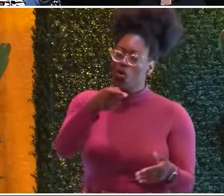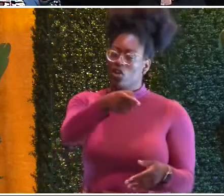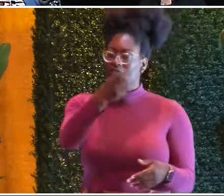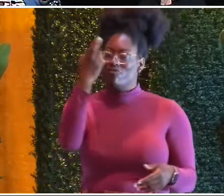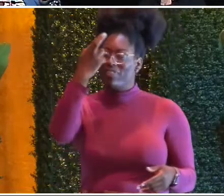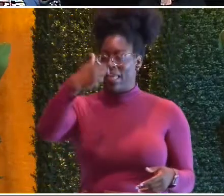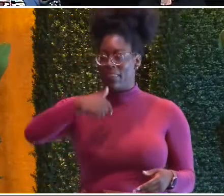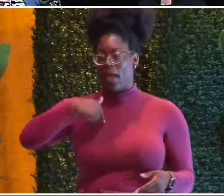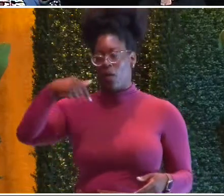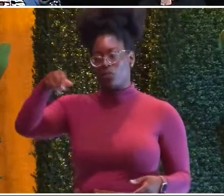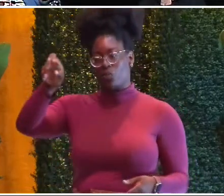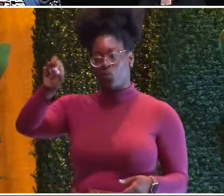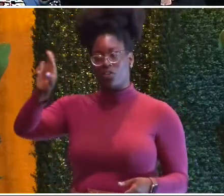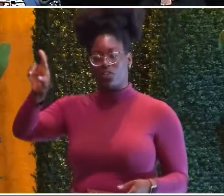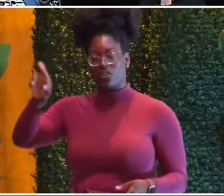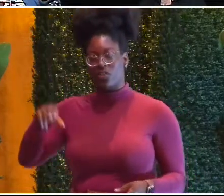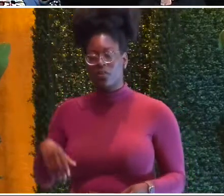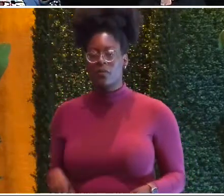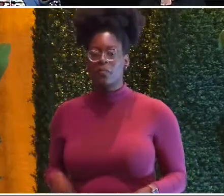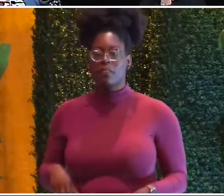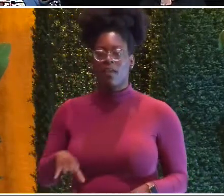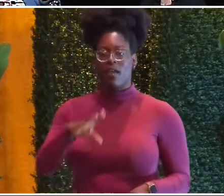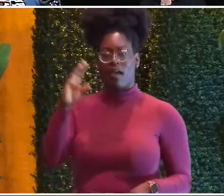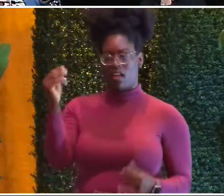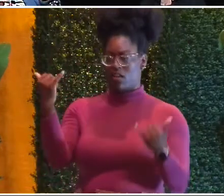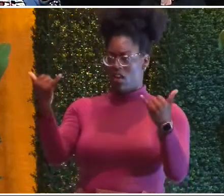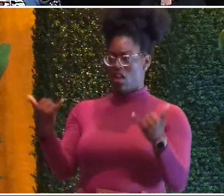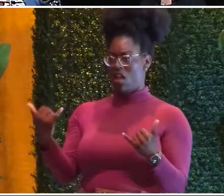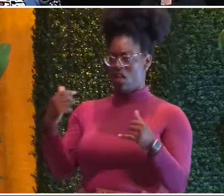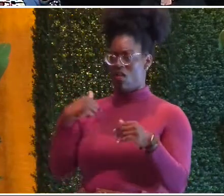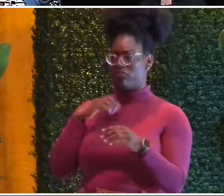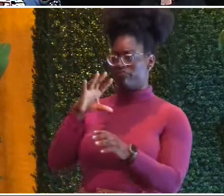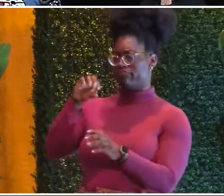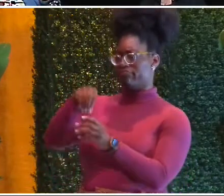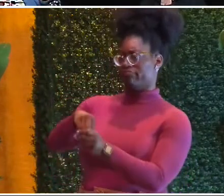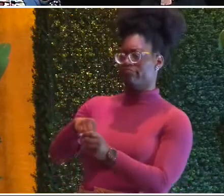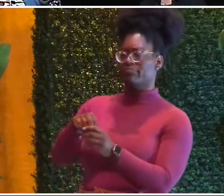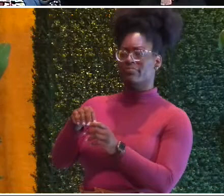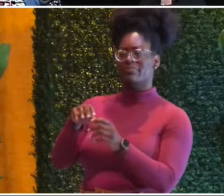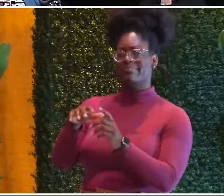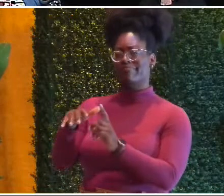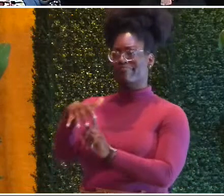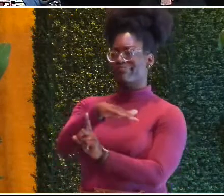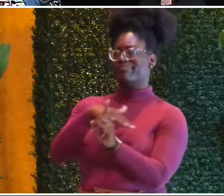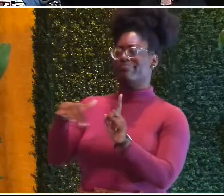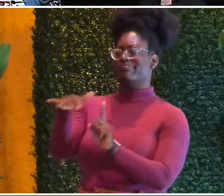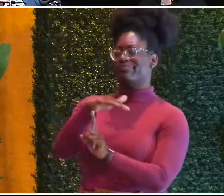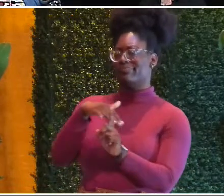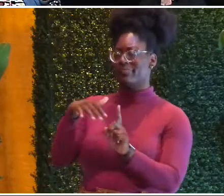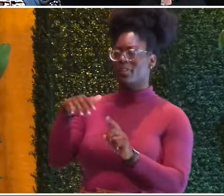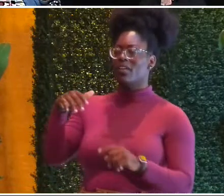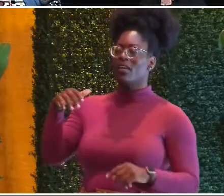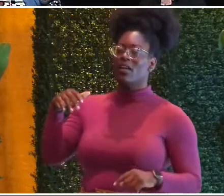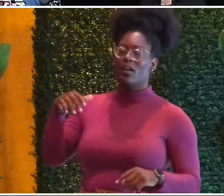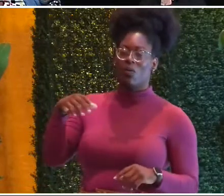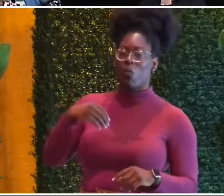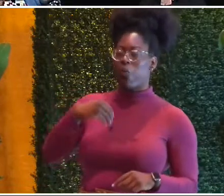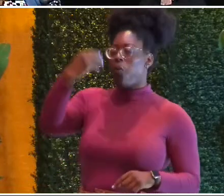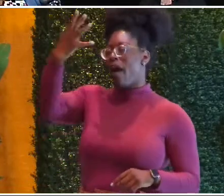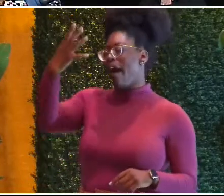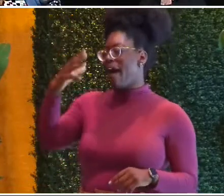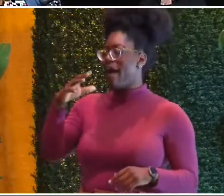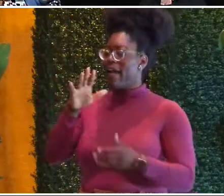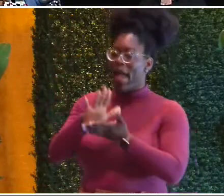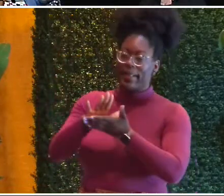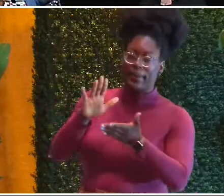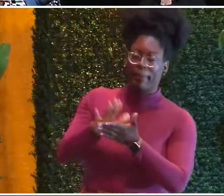in white academic spaces. So I went to the University of Georgia, PWI, flagship institution in the